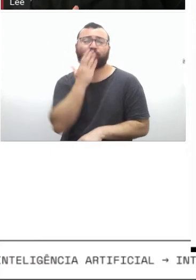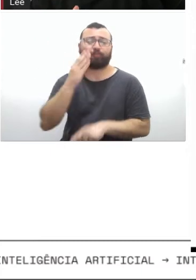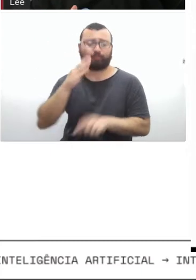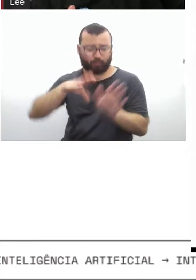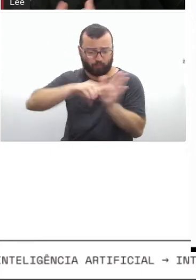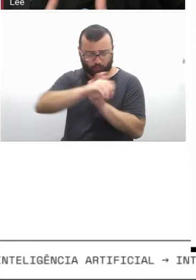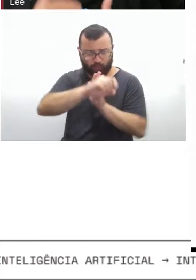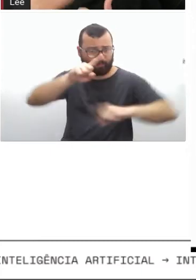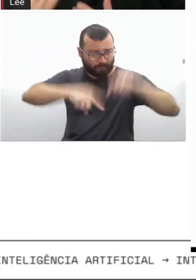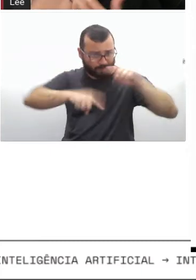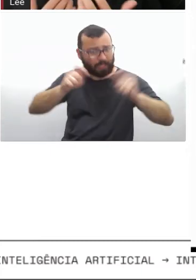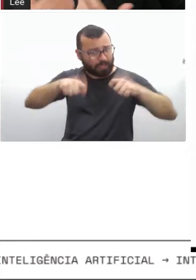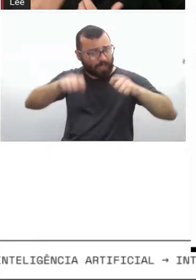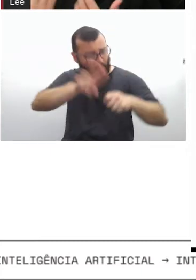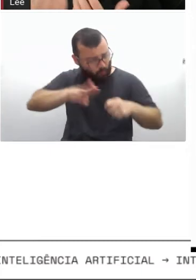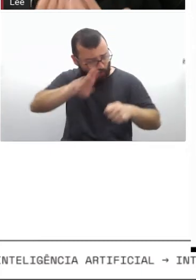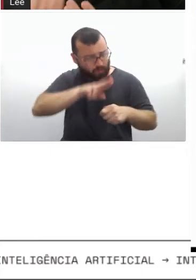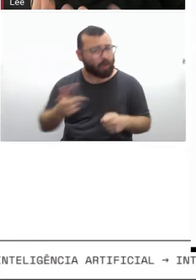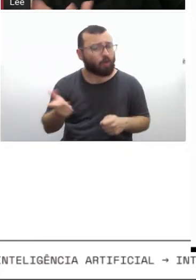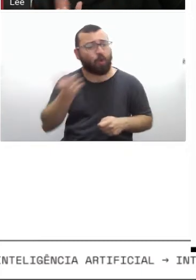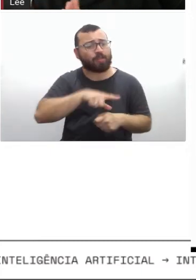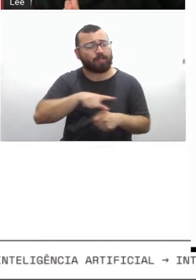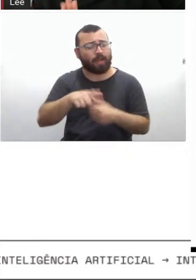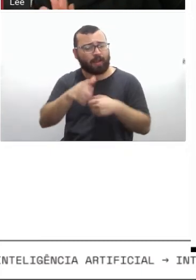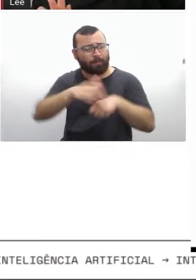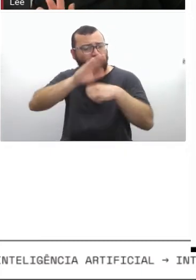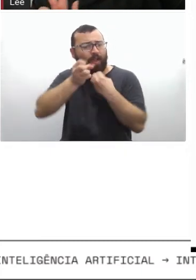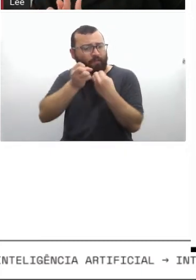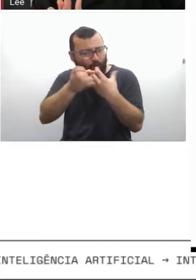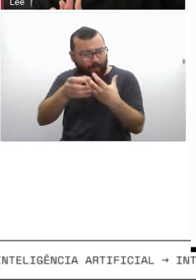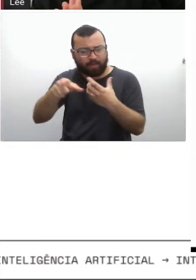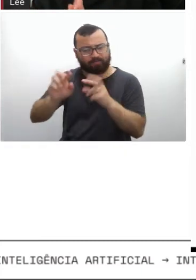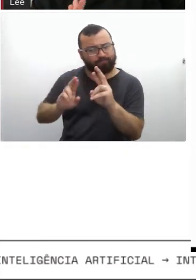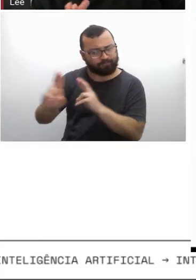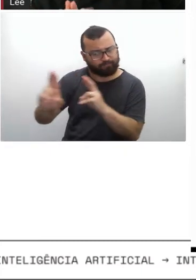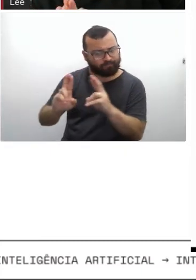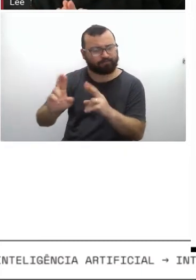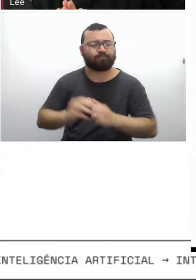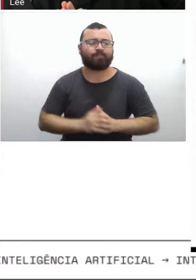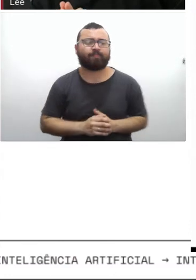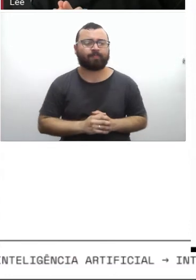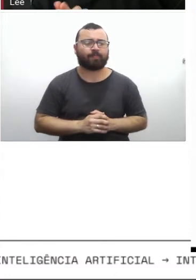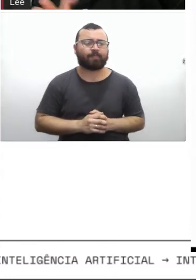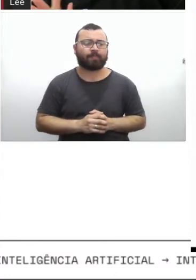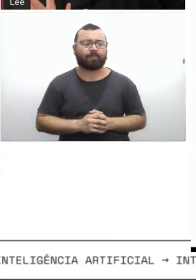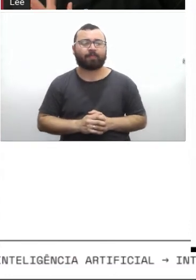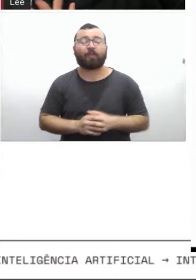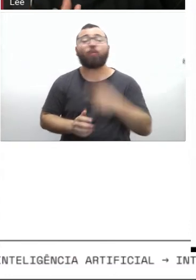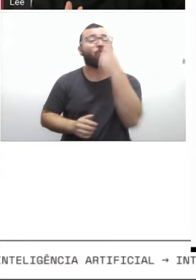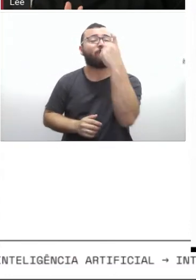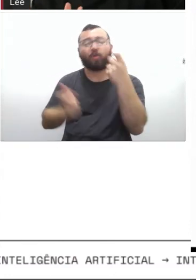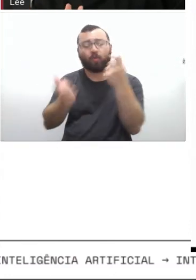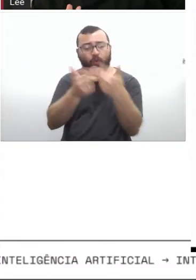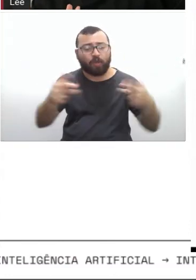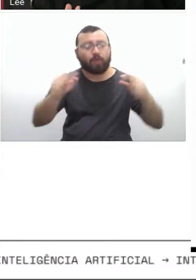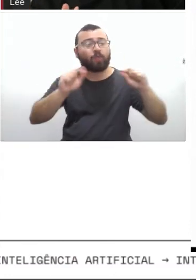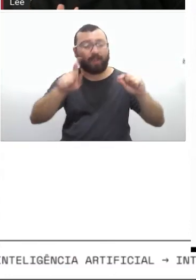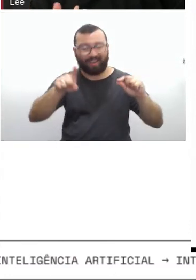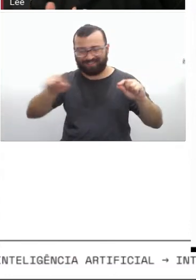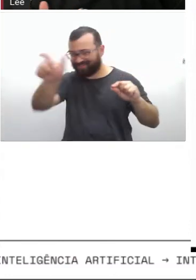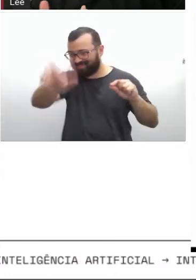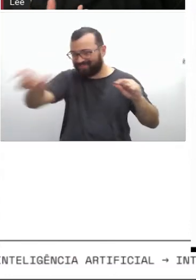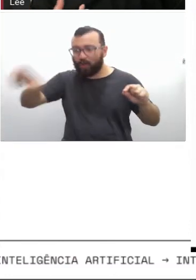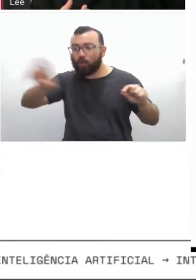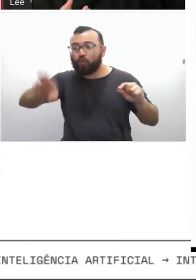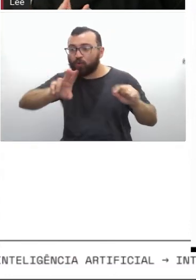use in order to get more information about the conversation paths. One of these things is the user retention.